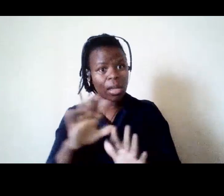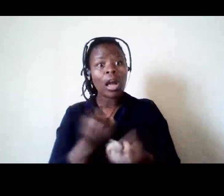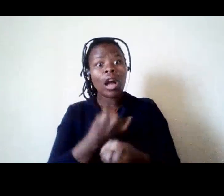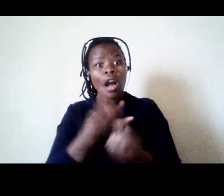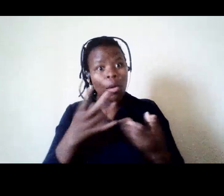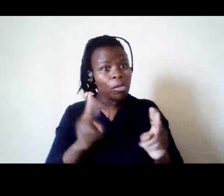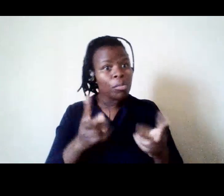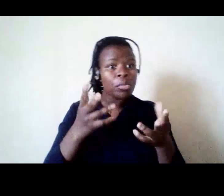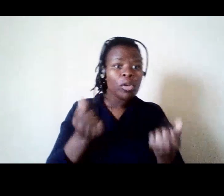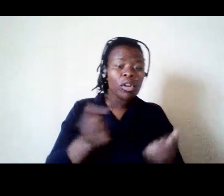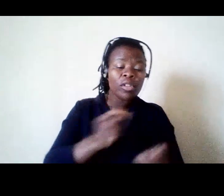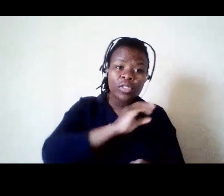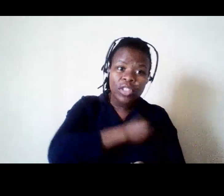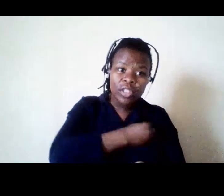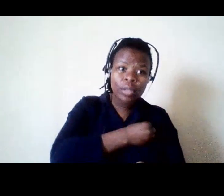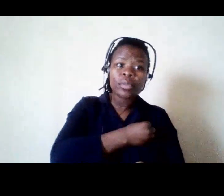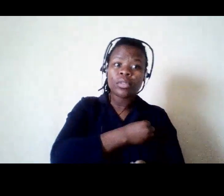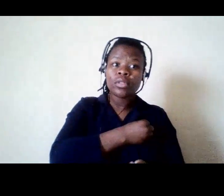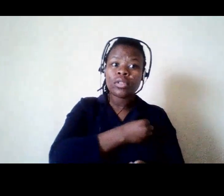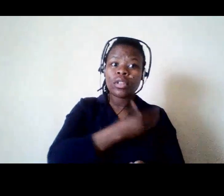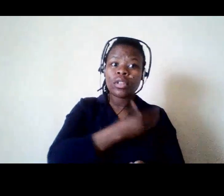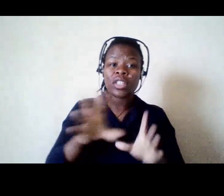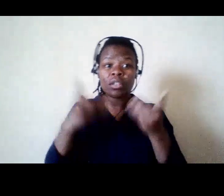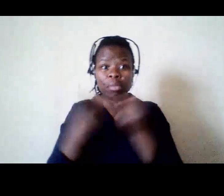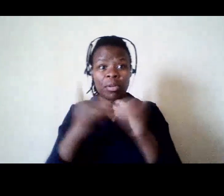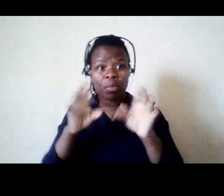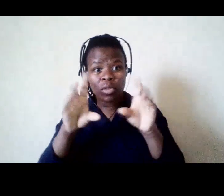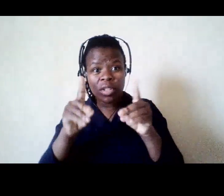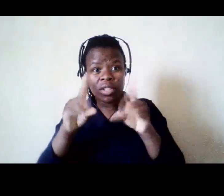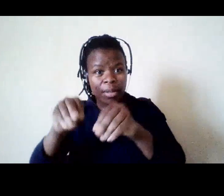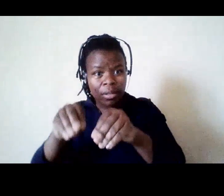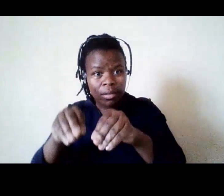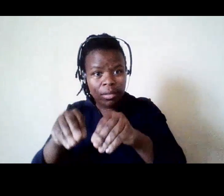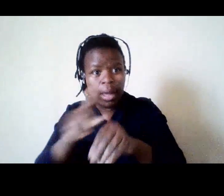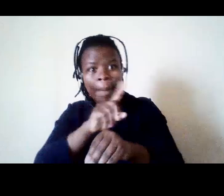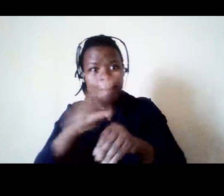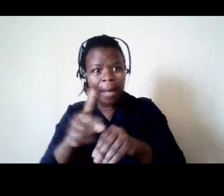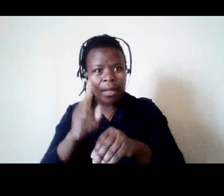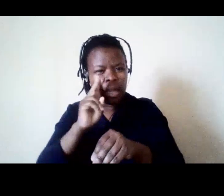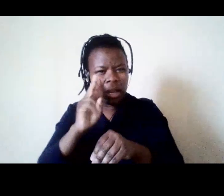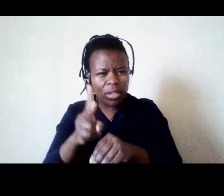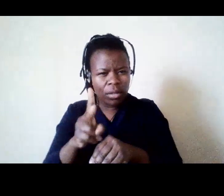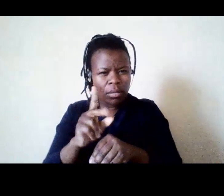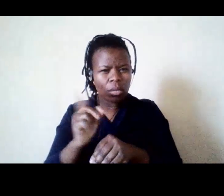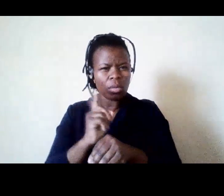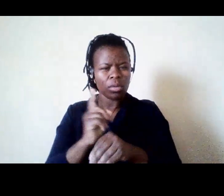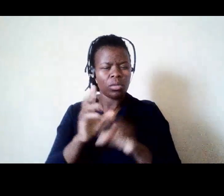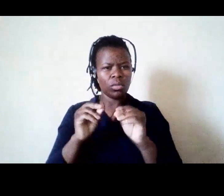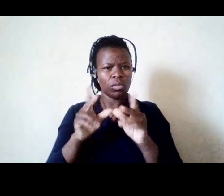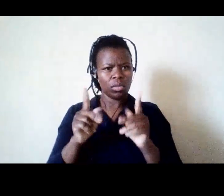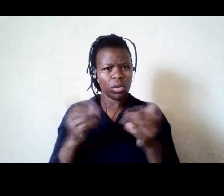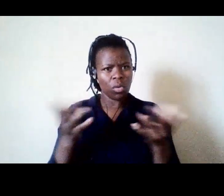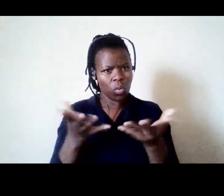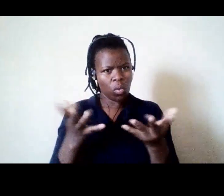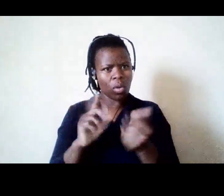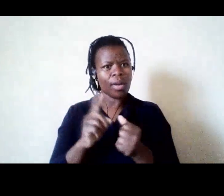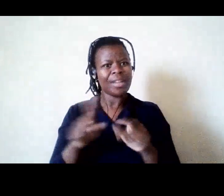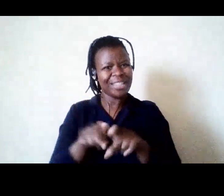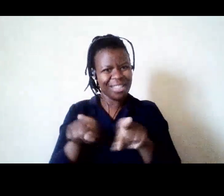disabilities within the Department of Education are there. But looking into a different concept, whereby within those